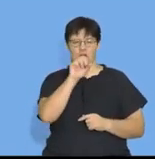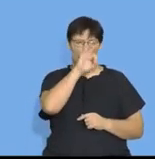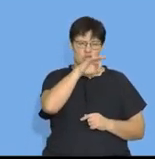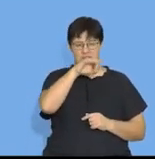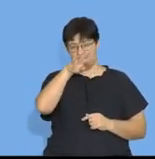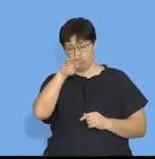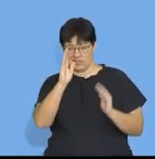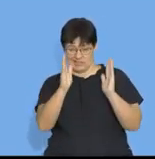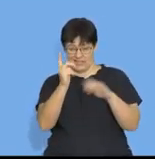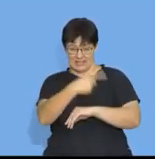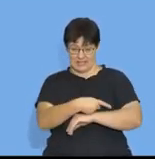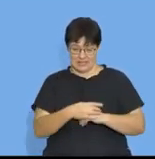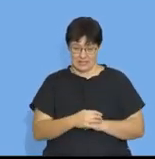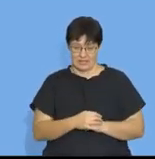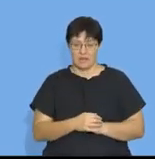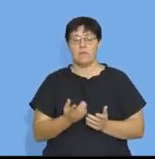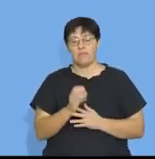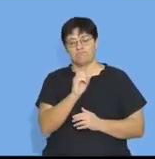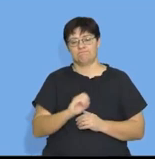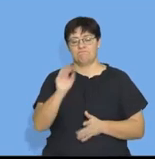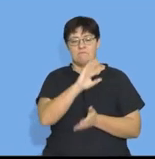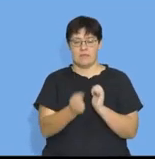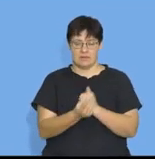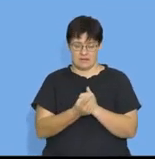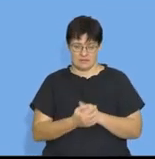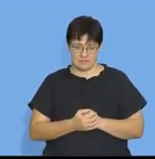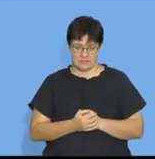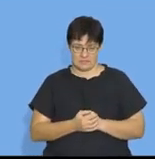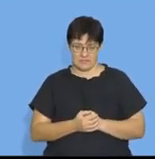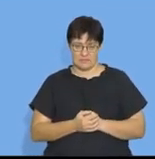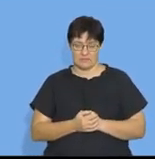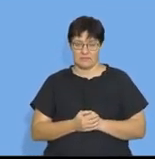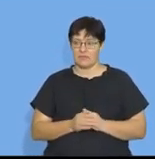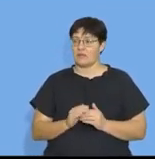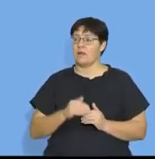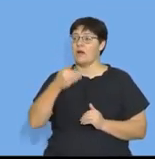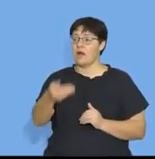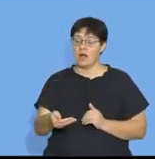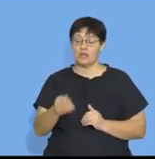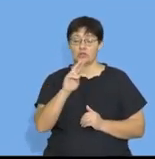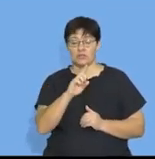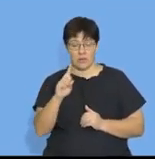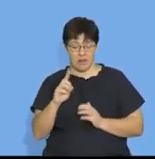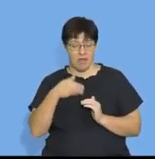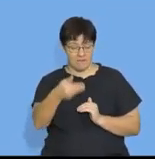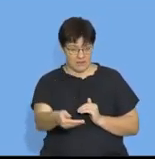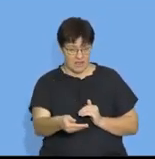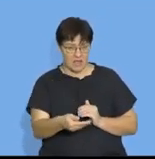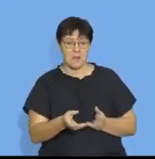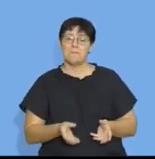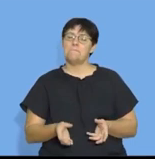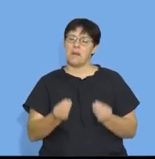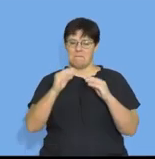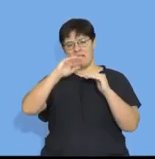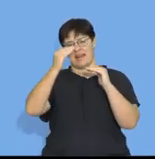day 13 and 14 when ovulation occurs. We know that post day 21, the chances